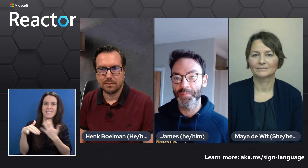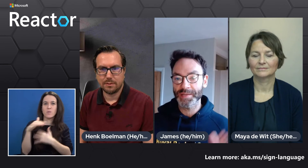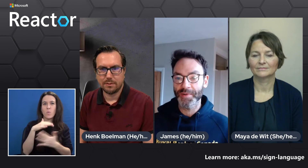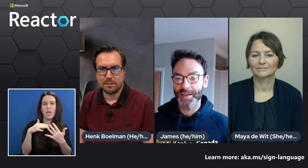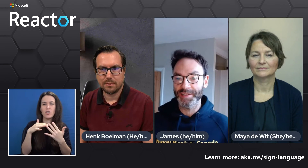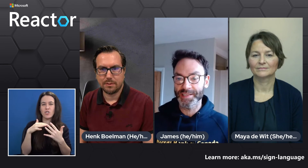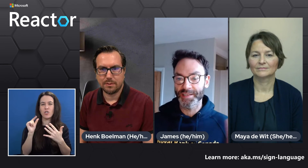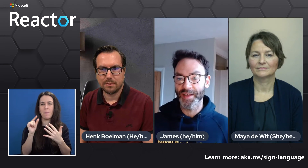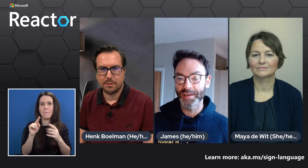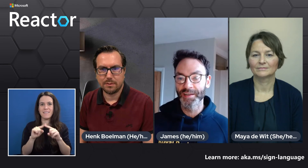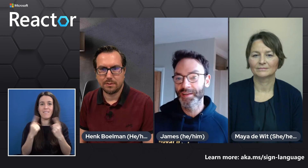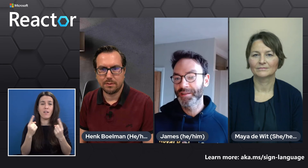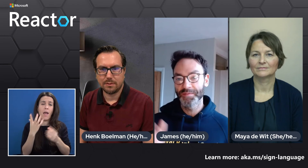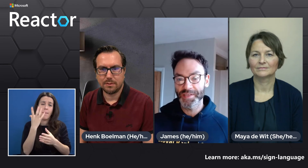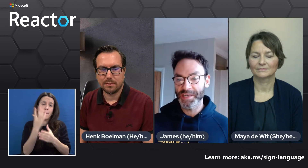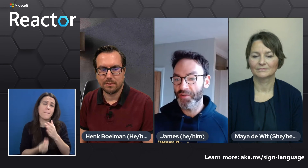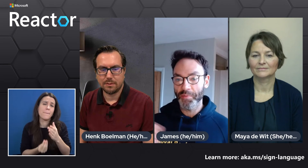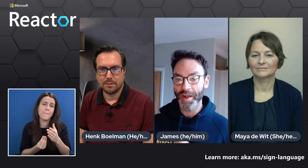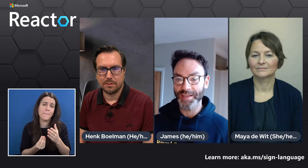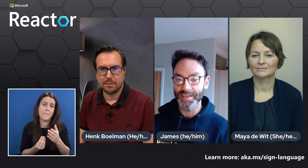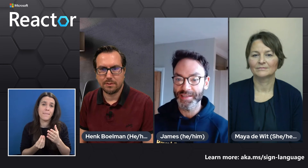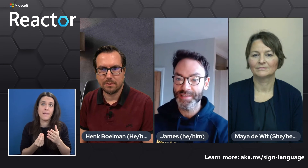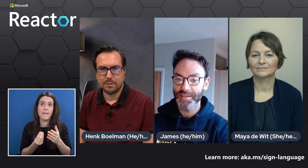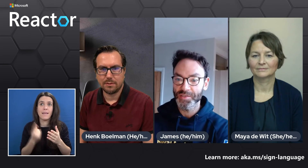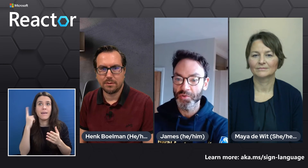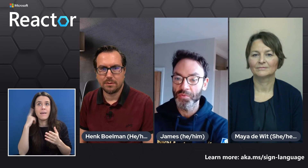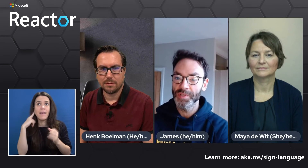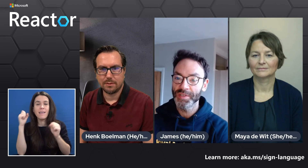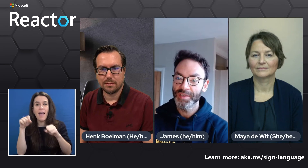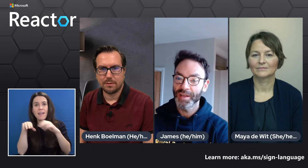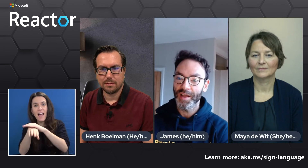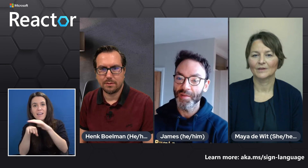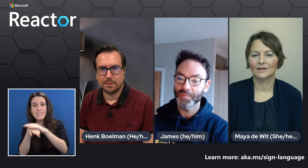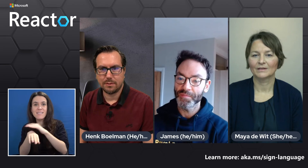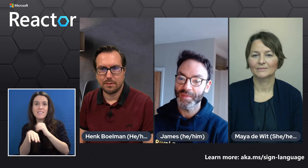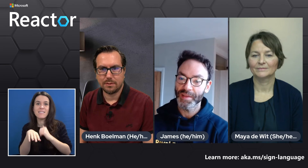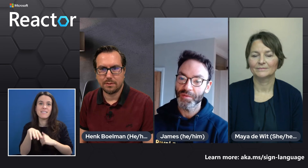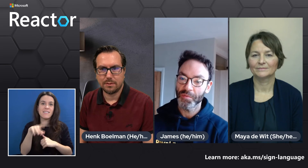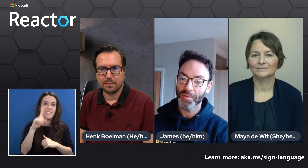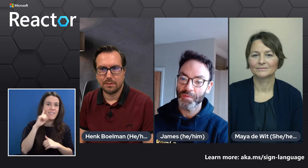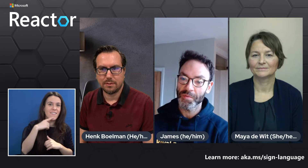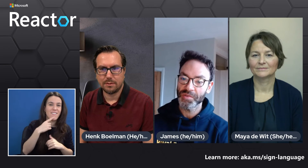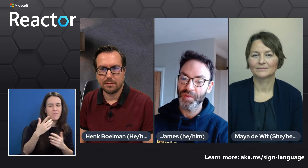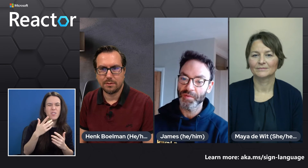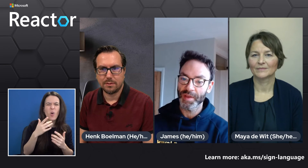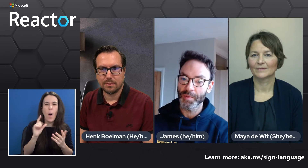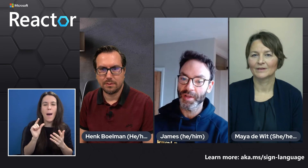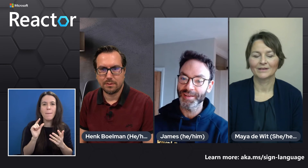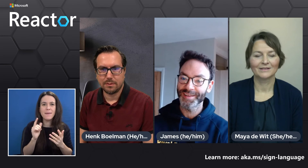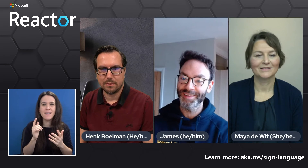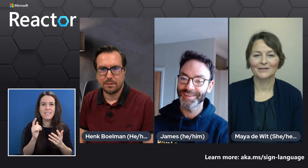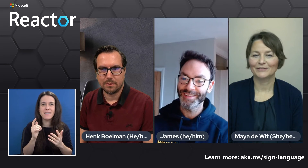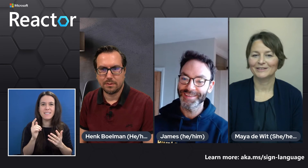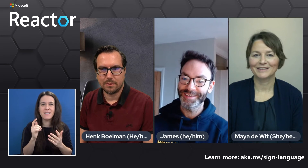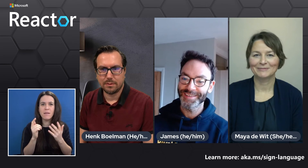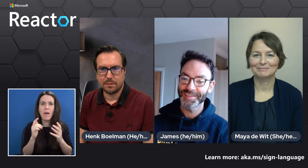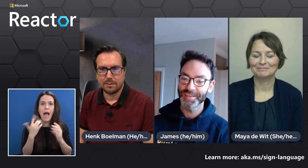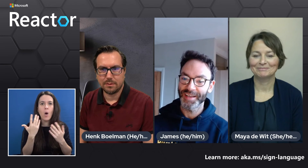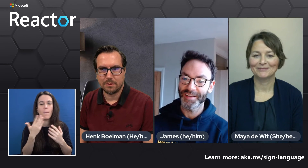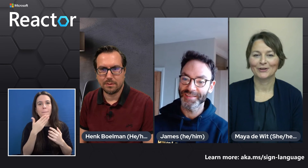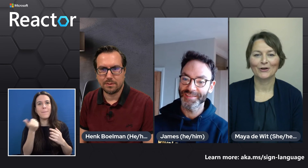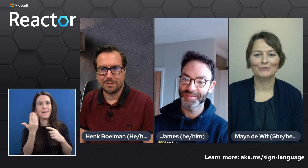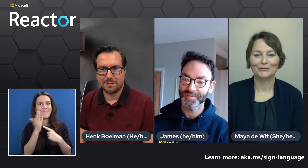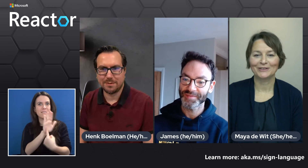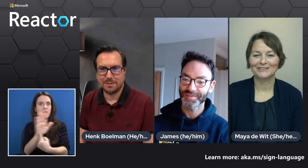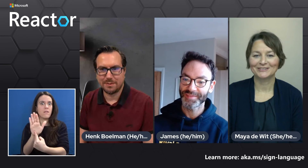you know, best practice and then zero practice at all. Yeah, What's your view on that, Maya? definitely.